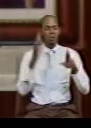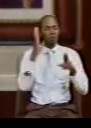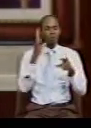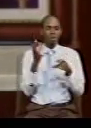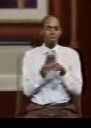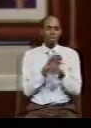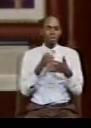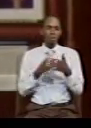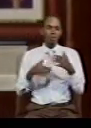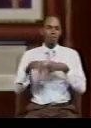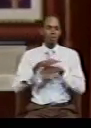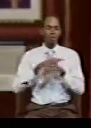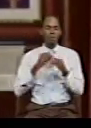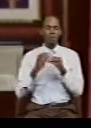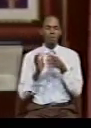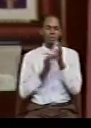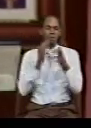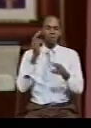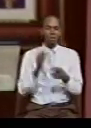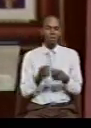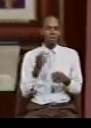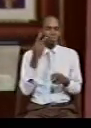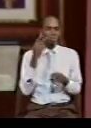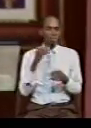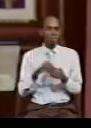Jesus' name.